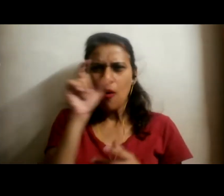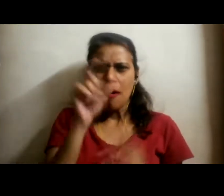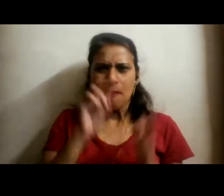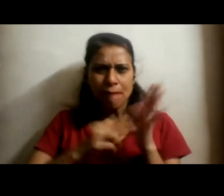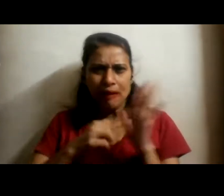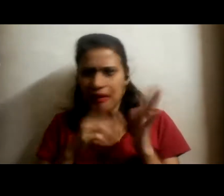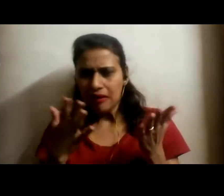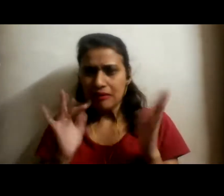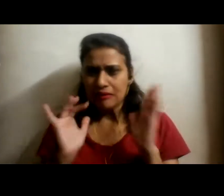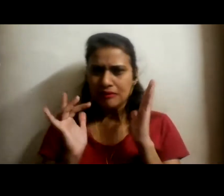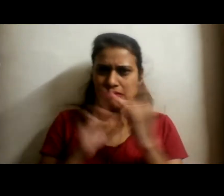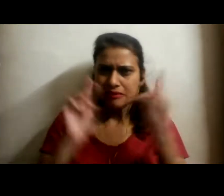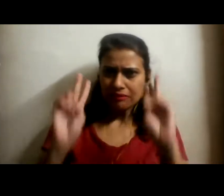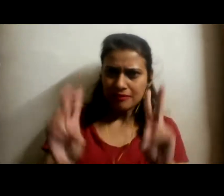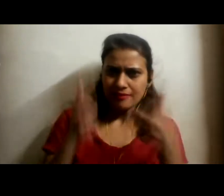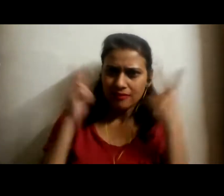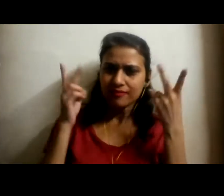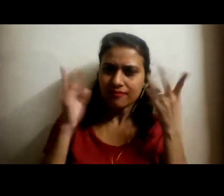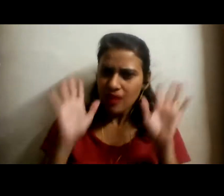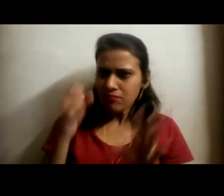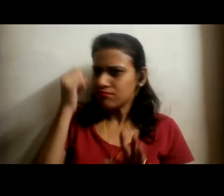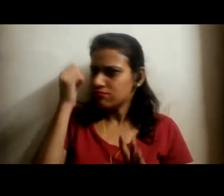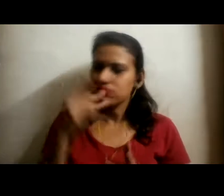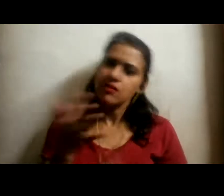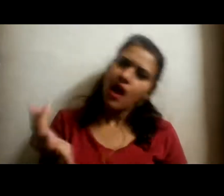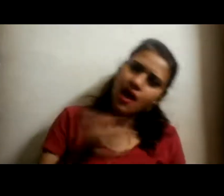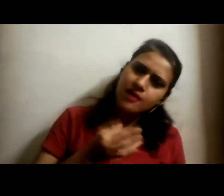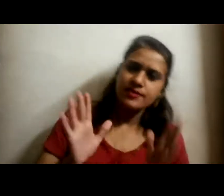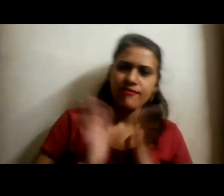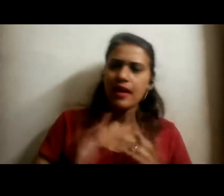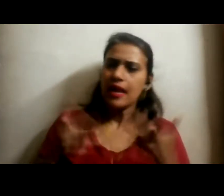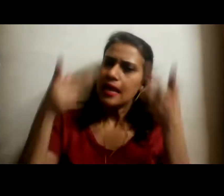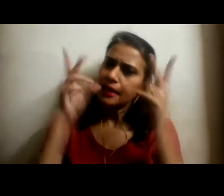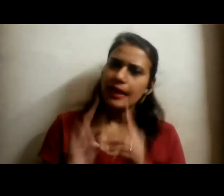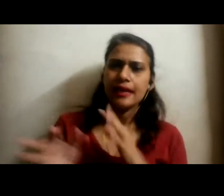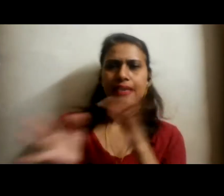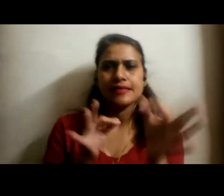very technical or very difficult to understand. I will repeat it again.